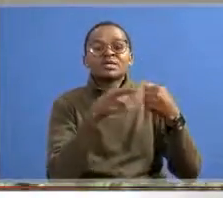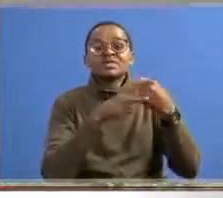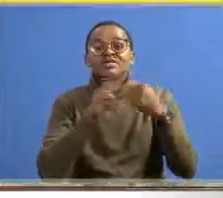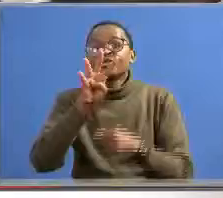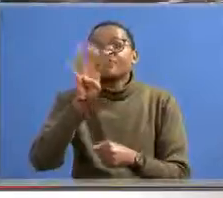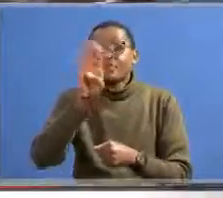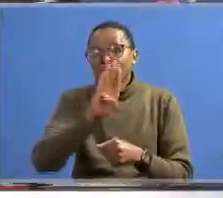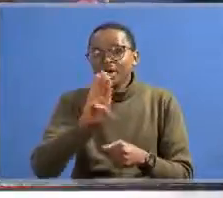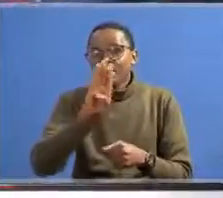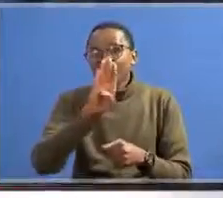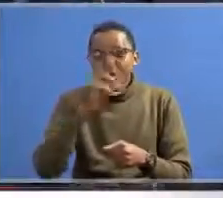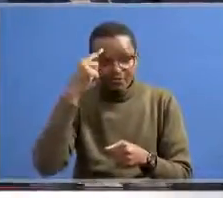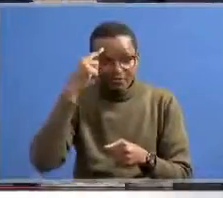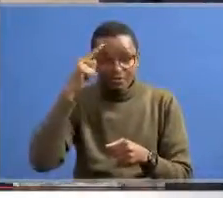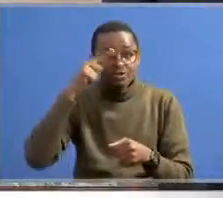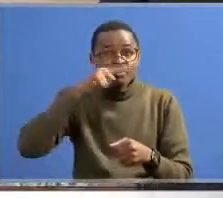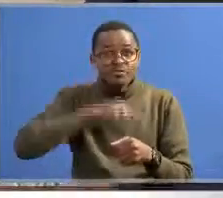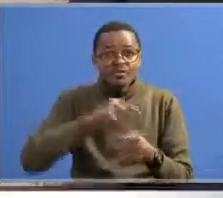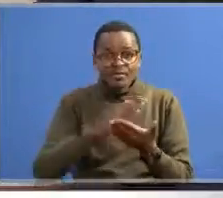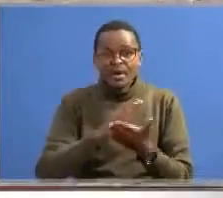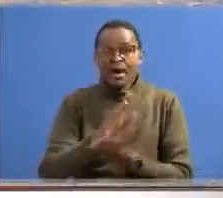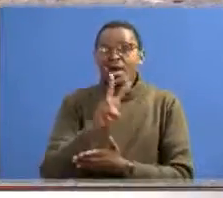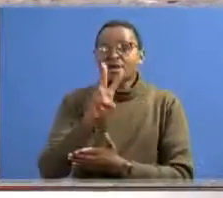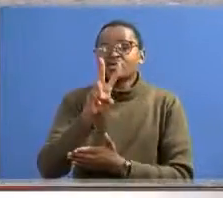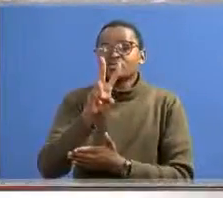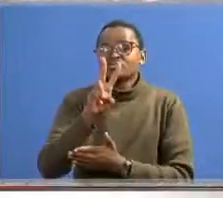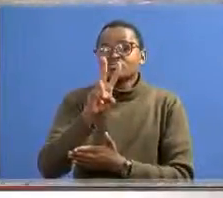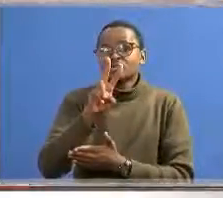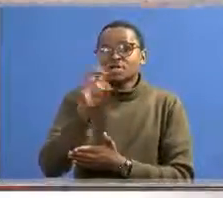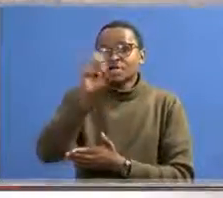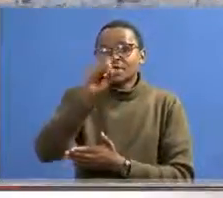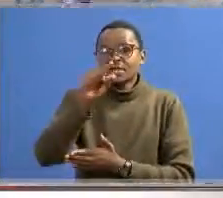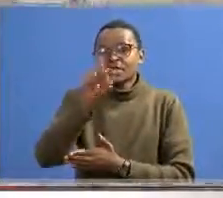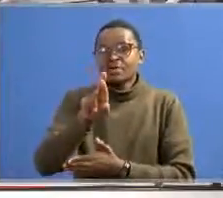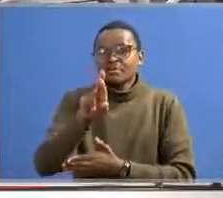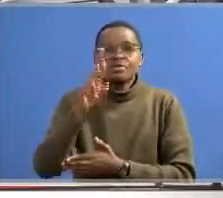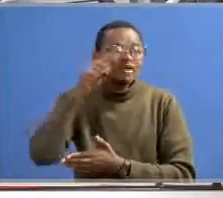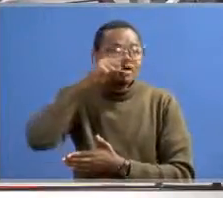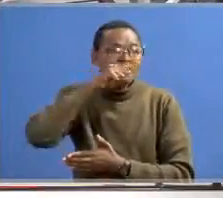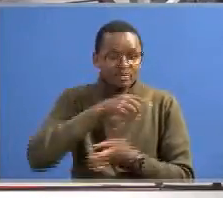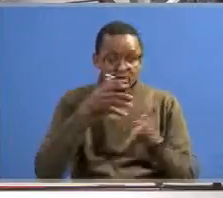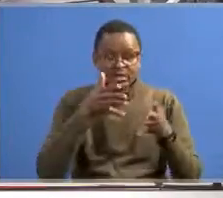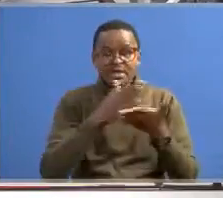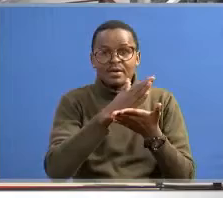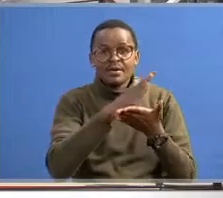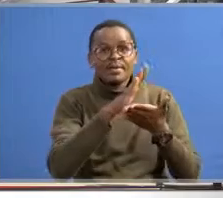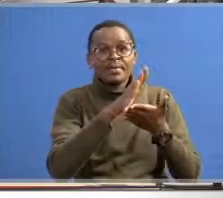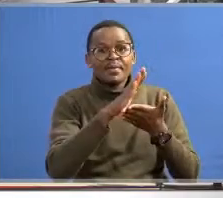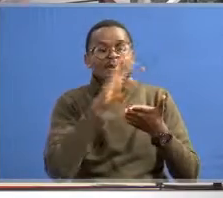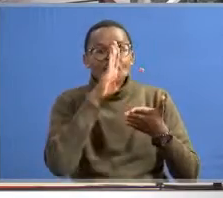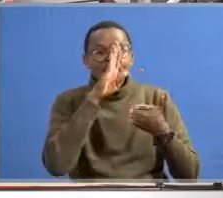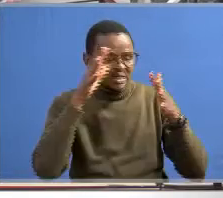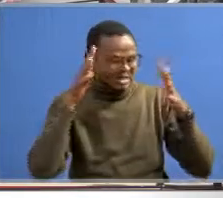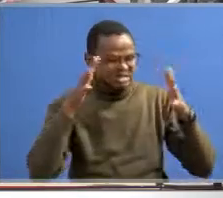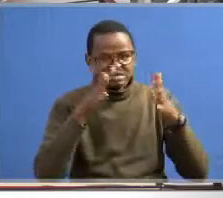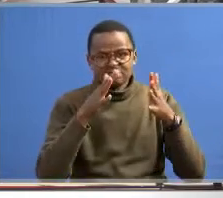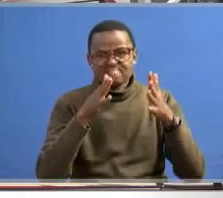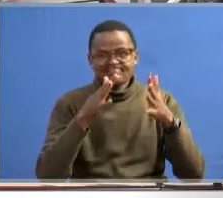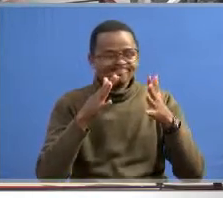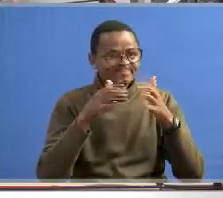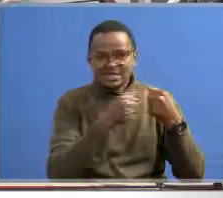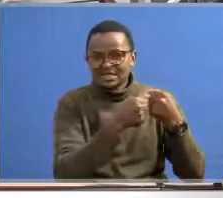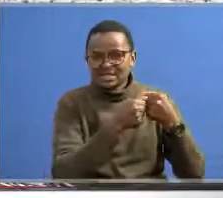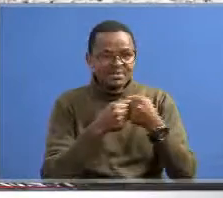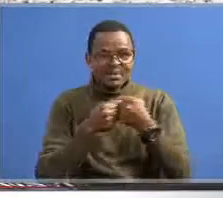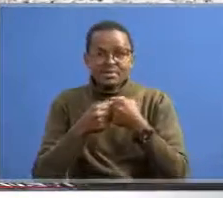74 billion was set aside for the completion of Phase 2A of the standard gauge railway. The completion of this phase has, however, been a great challenge, with land